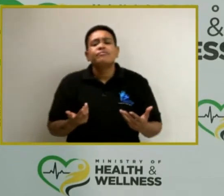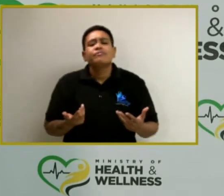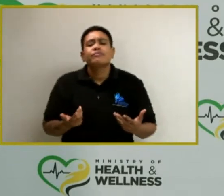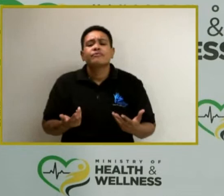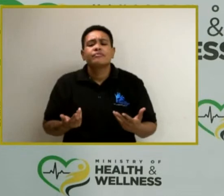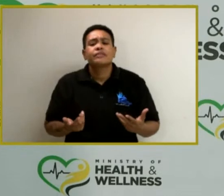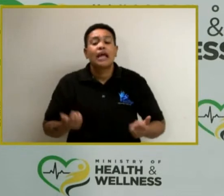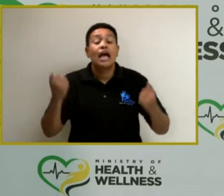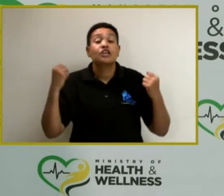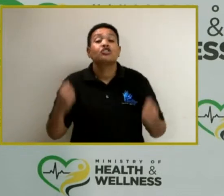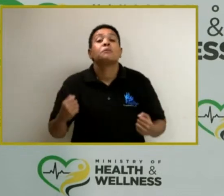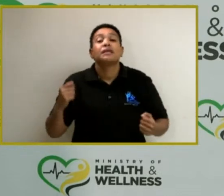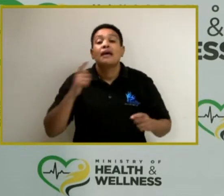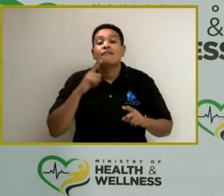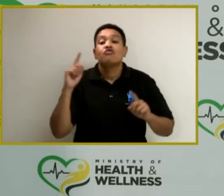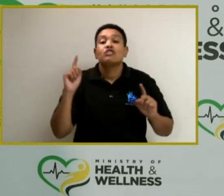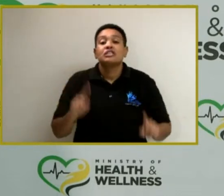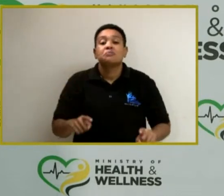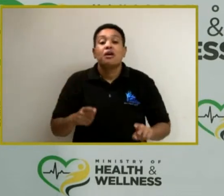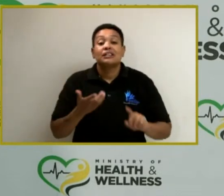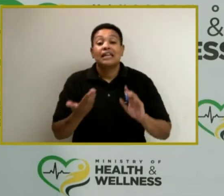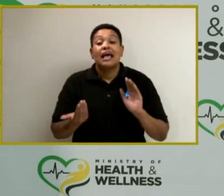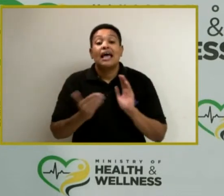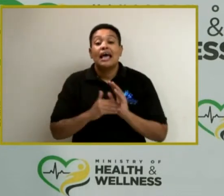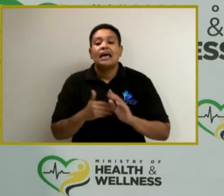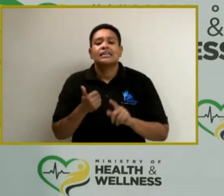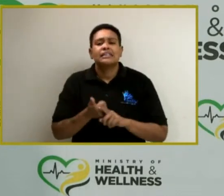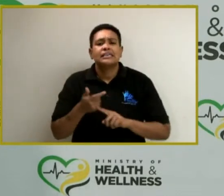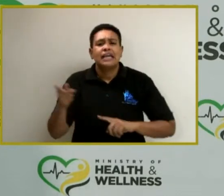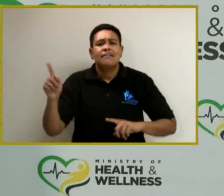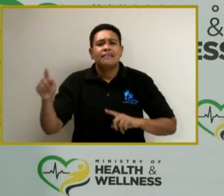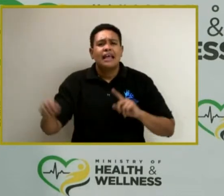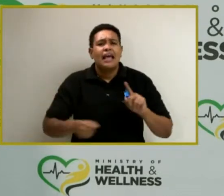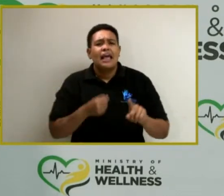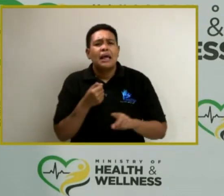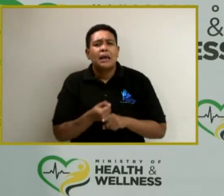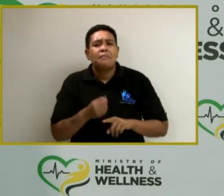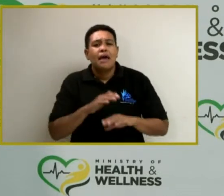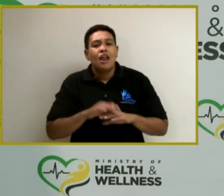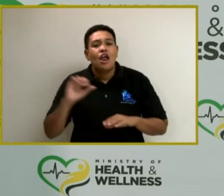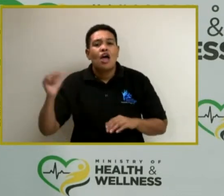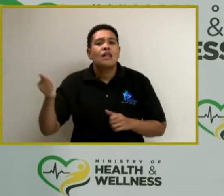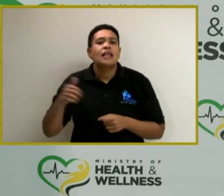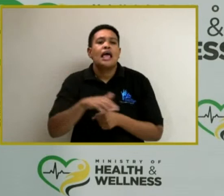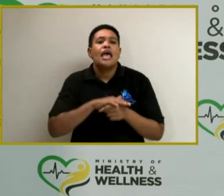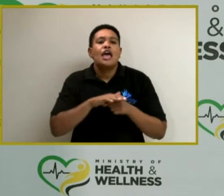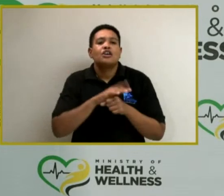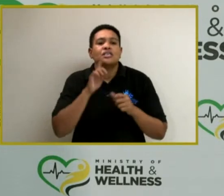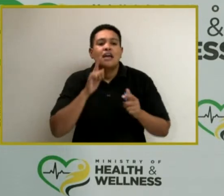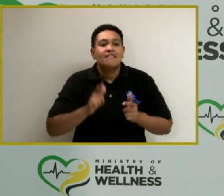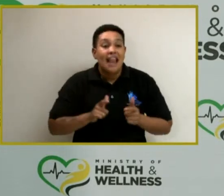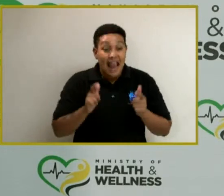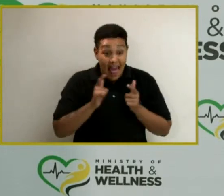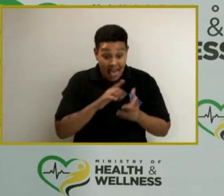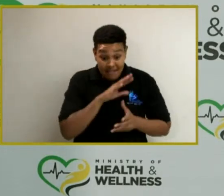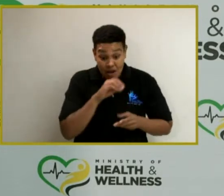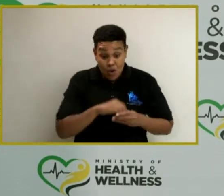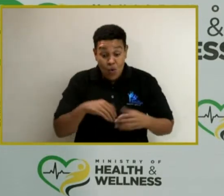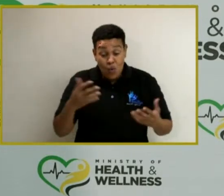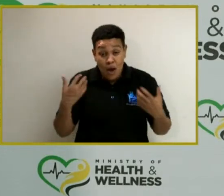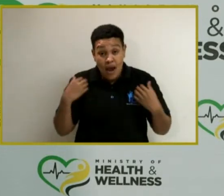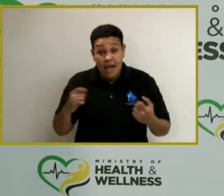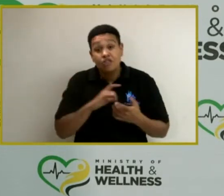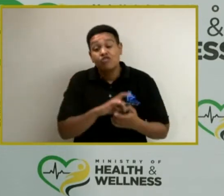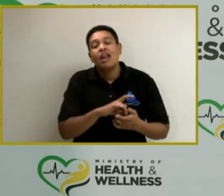extremity of a response against the impact on other areas of life, including